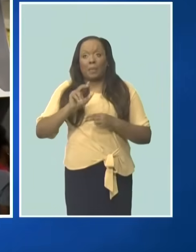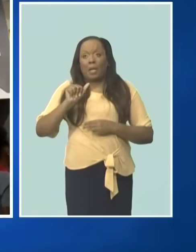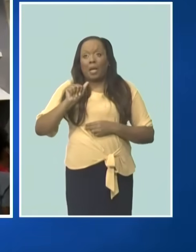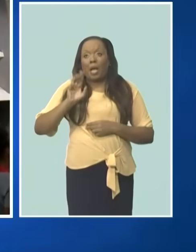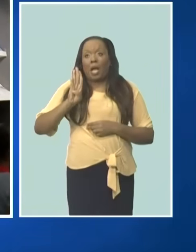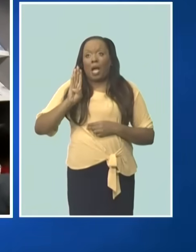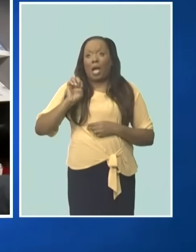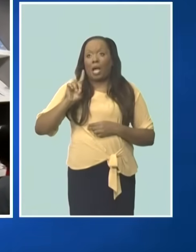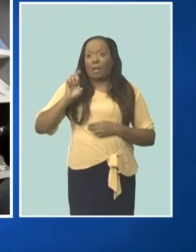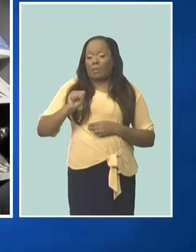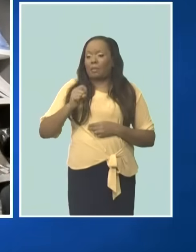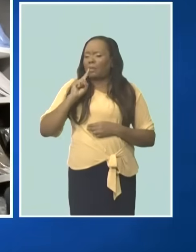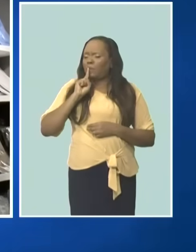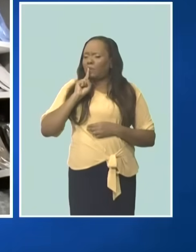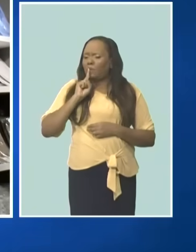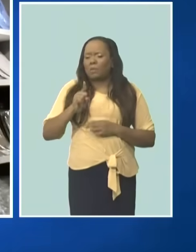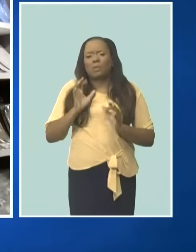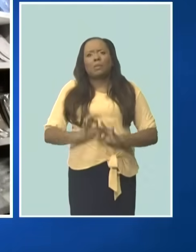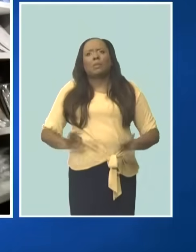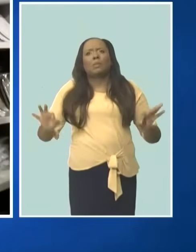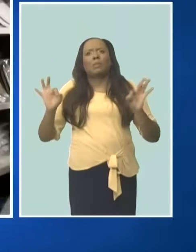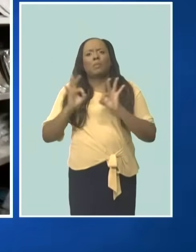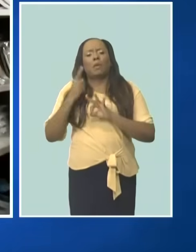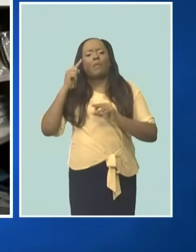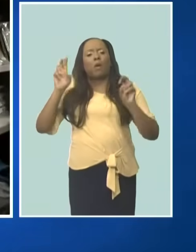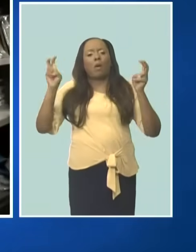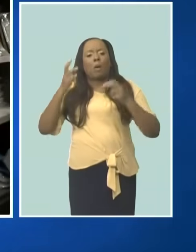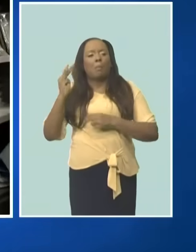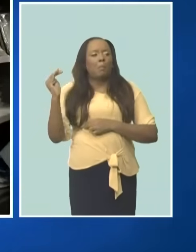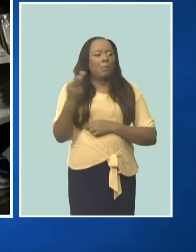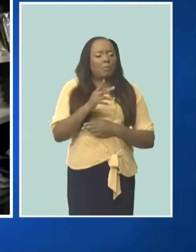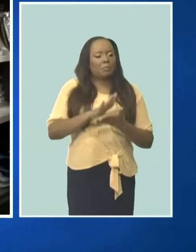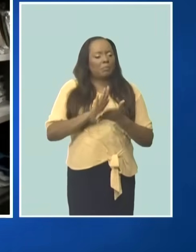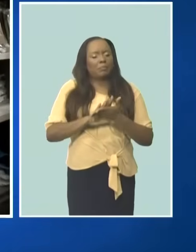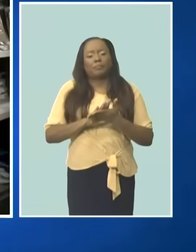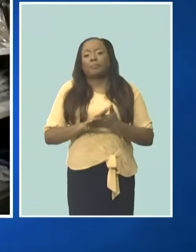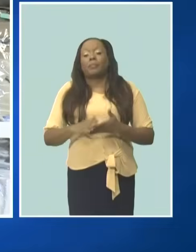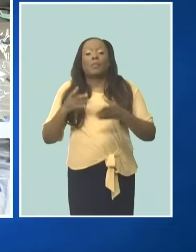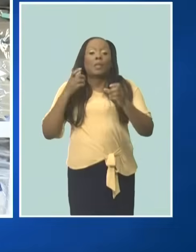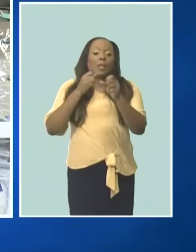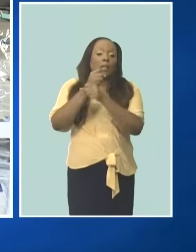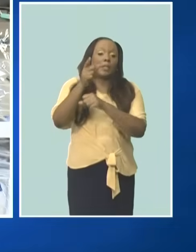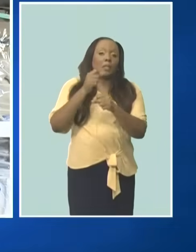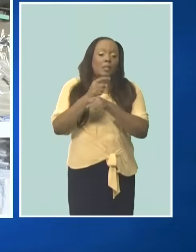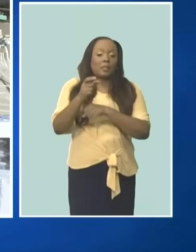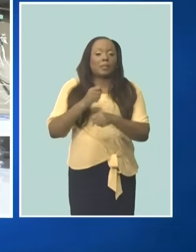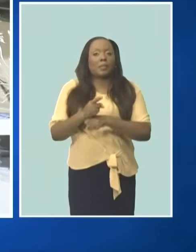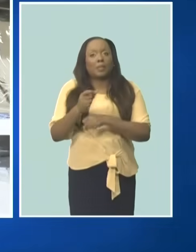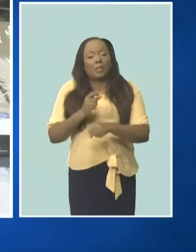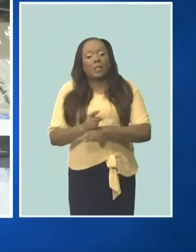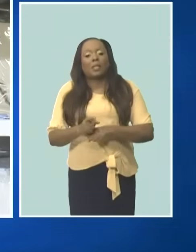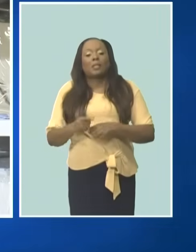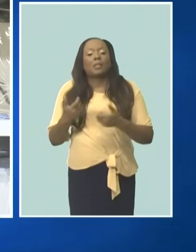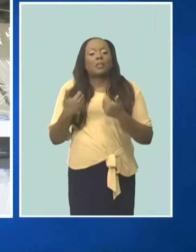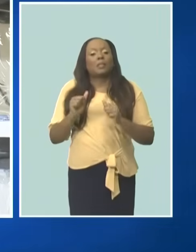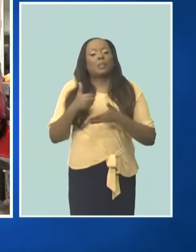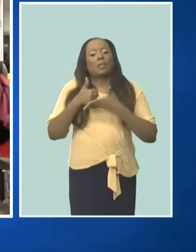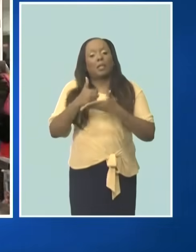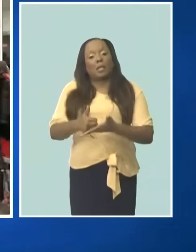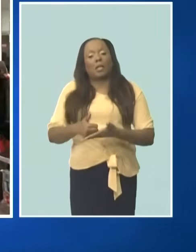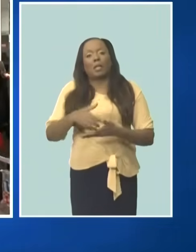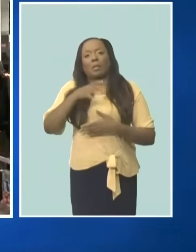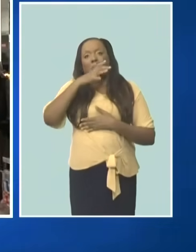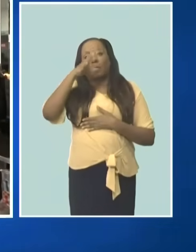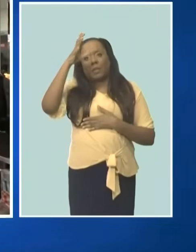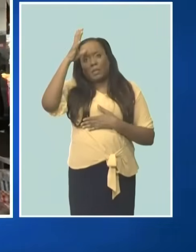is a necessary part of what they do. He says year after year, they do their part to assist parents with